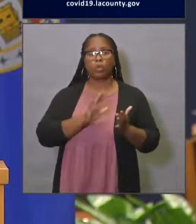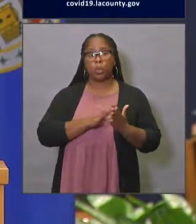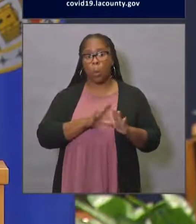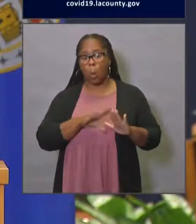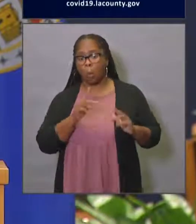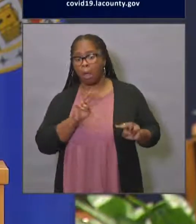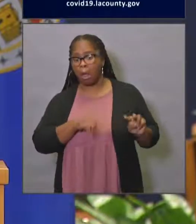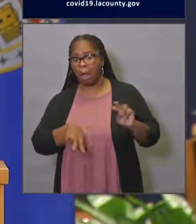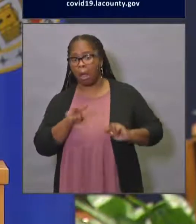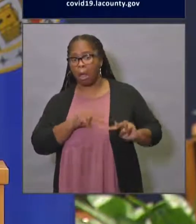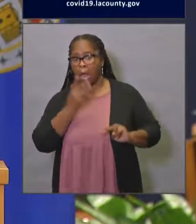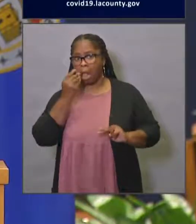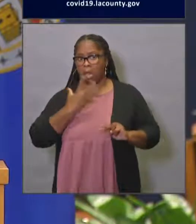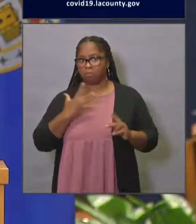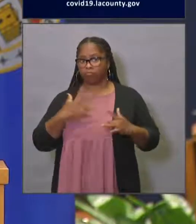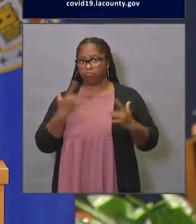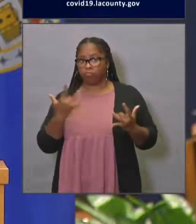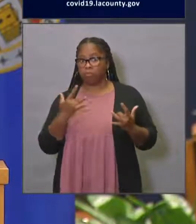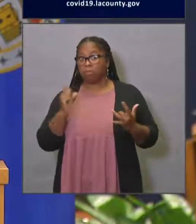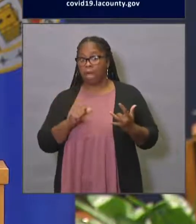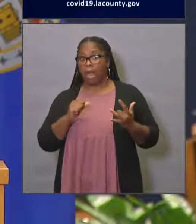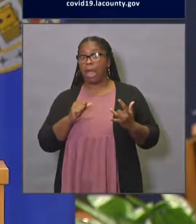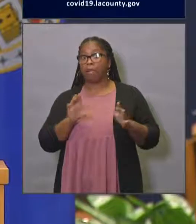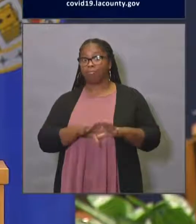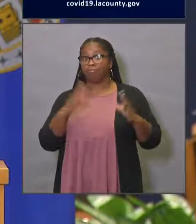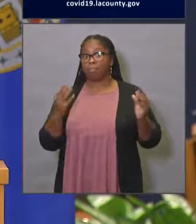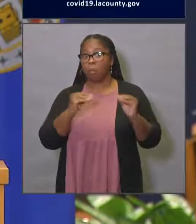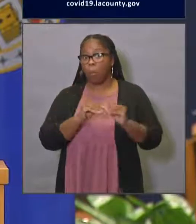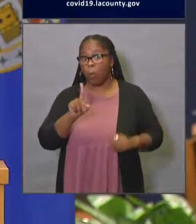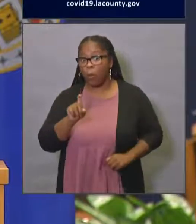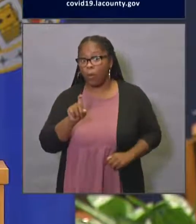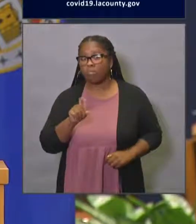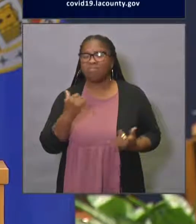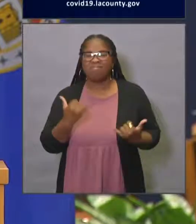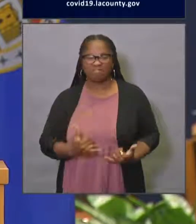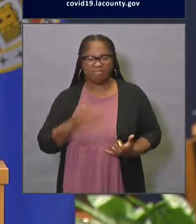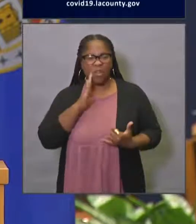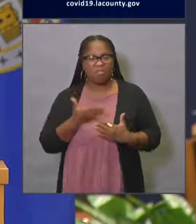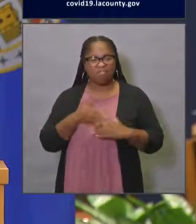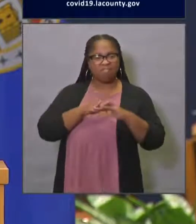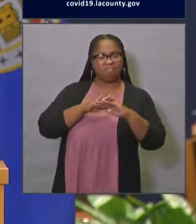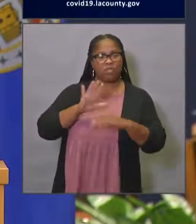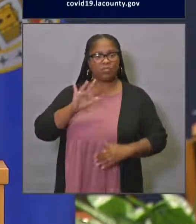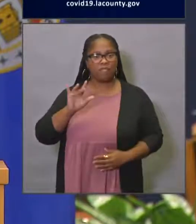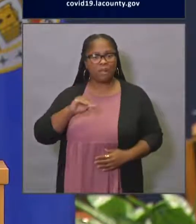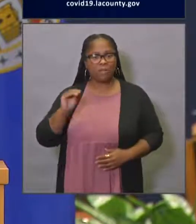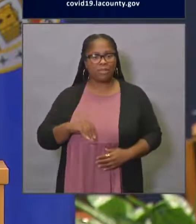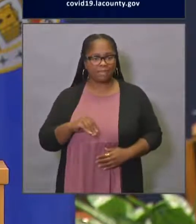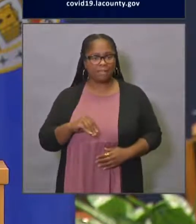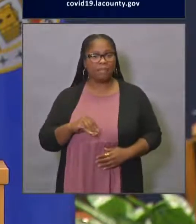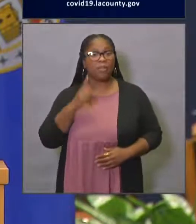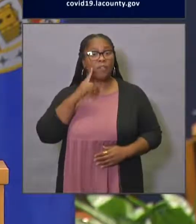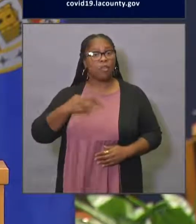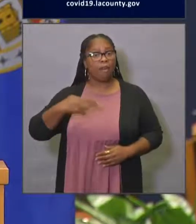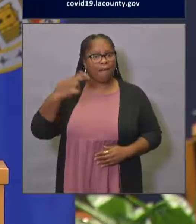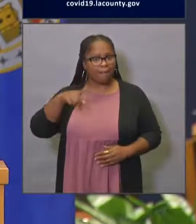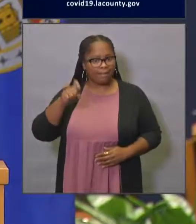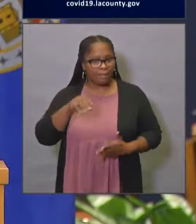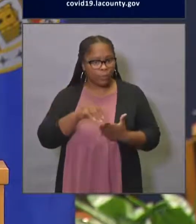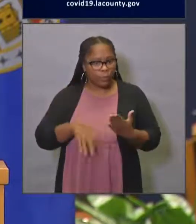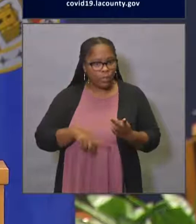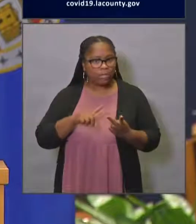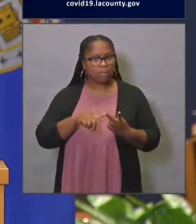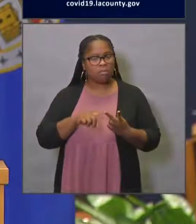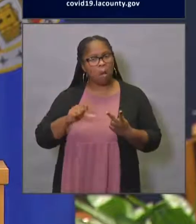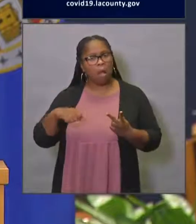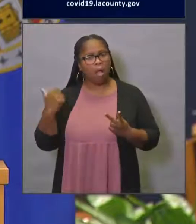our progress to advance further. We will now increase to 25% capacity for high-need students so more children